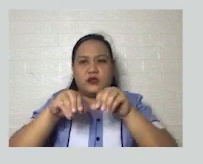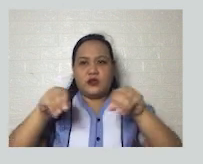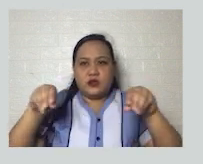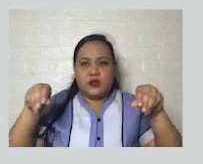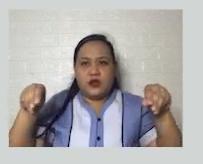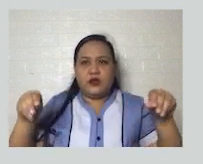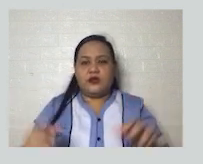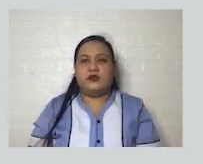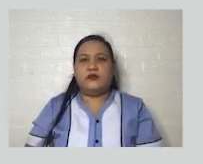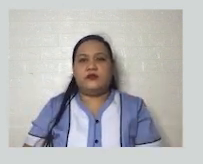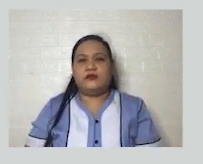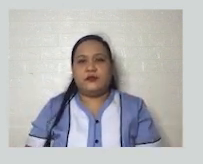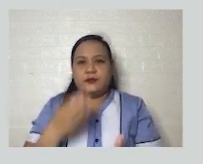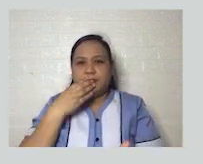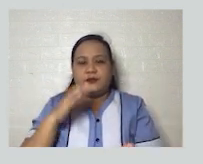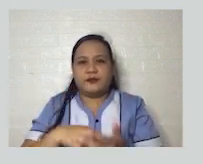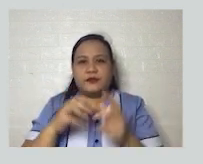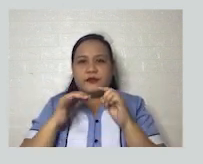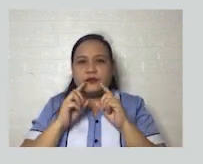the comment section.